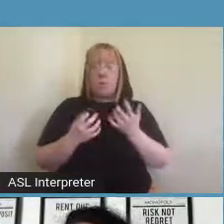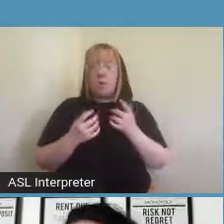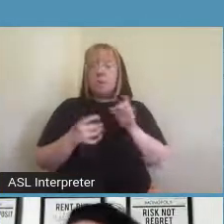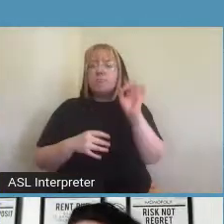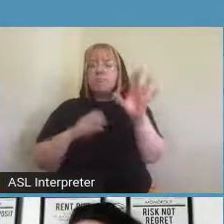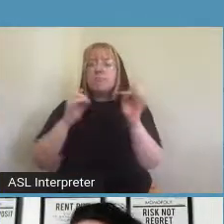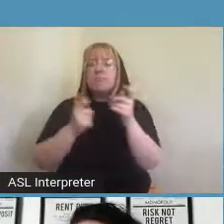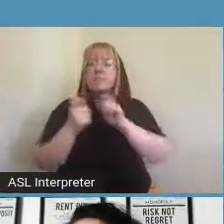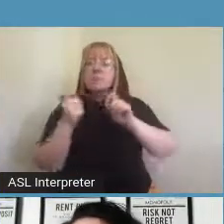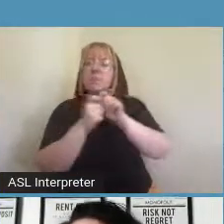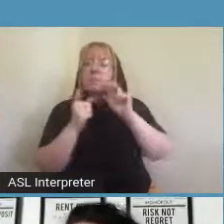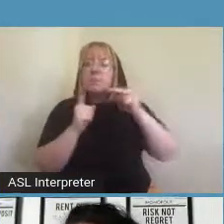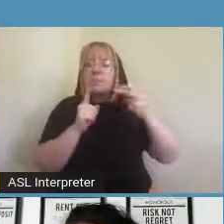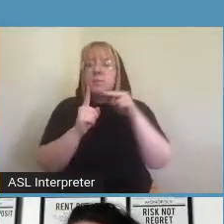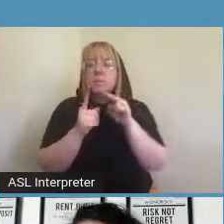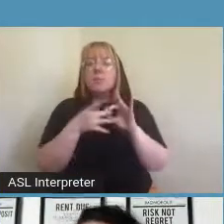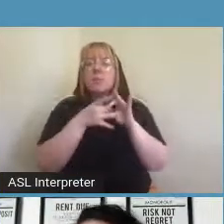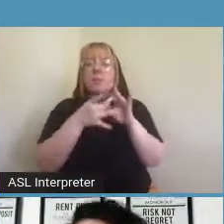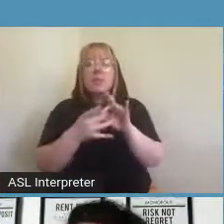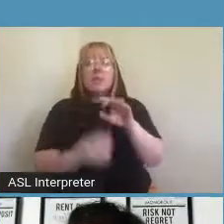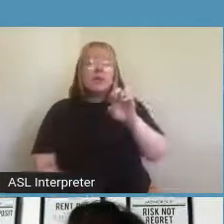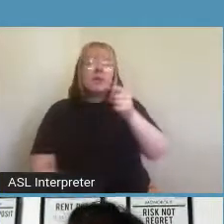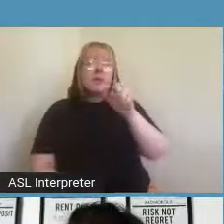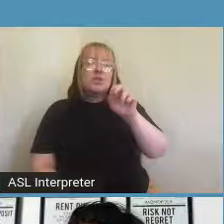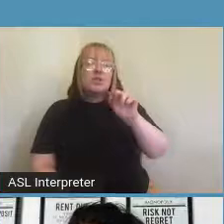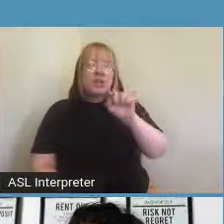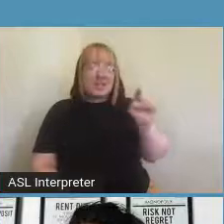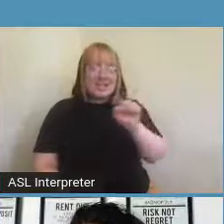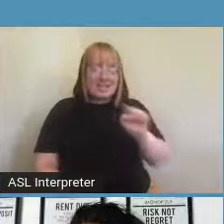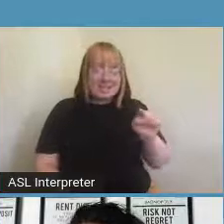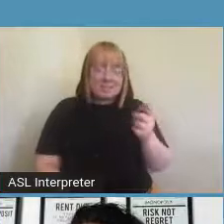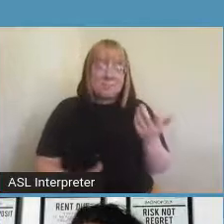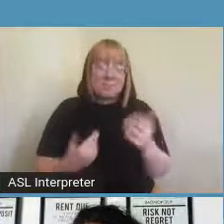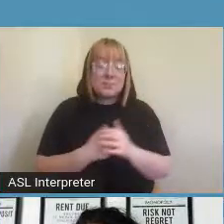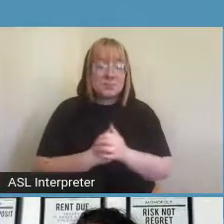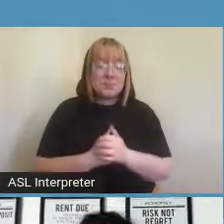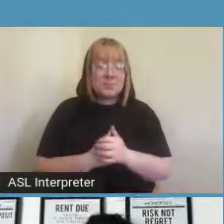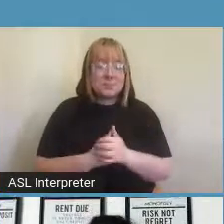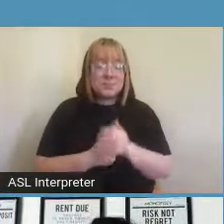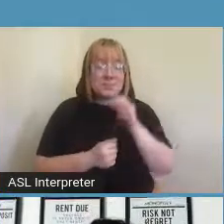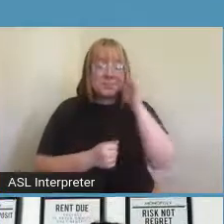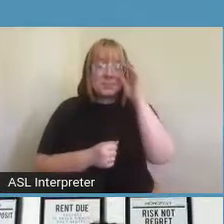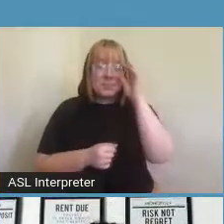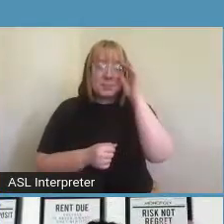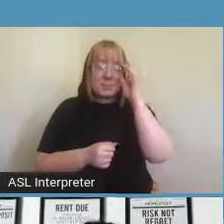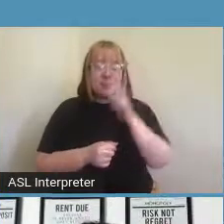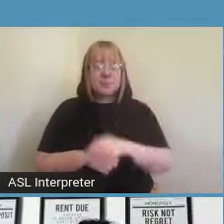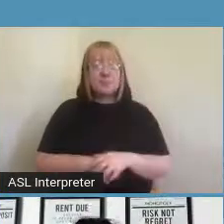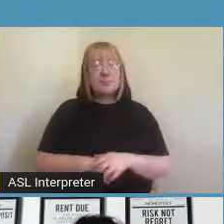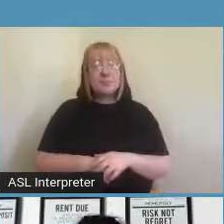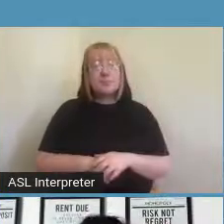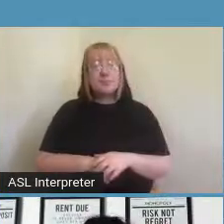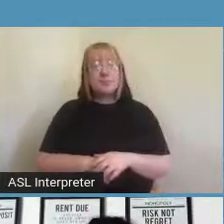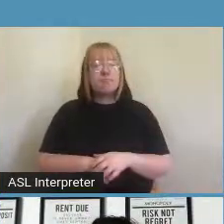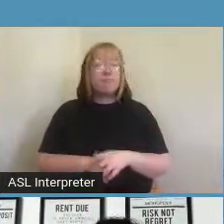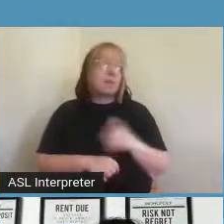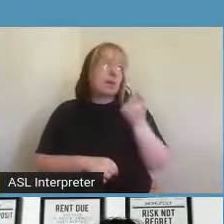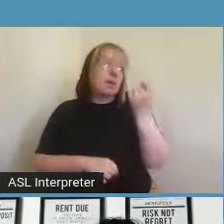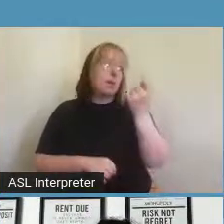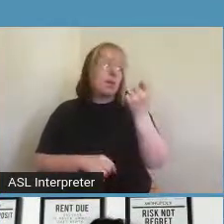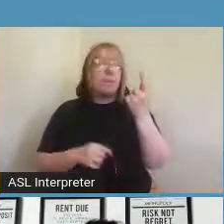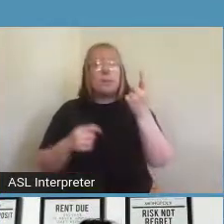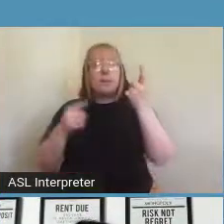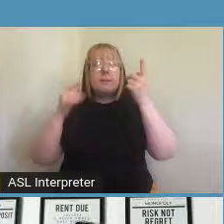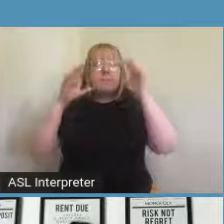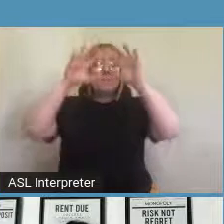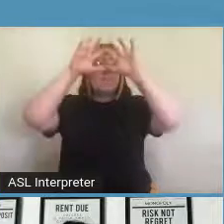particularly around the kind of Gen Z generation. So just a little bit to kind of think about, because this is